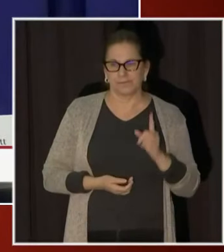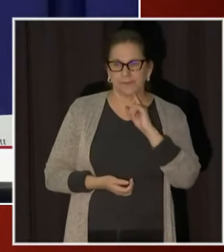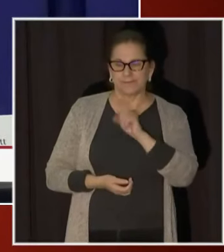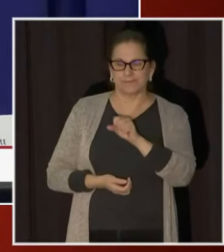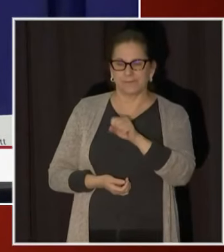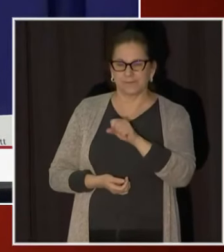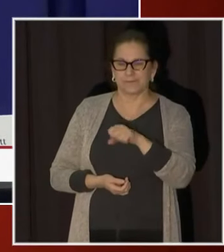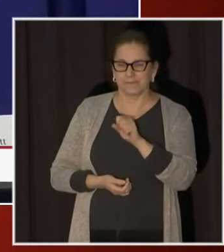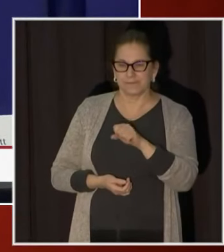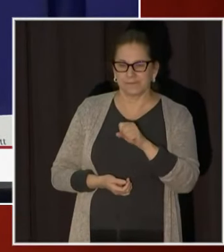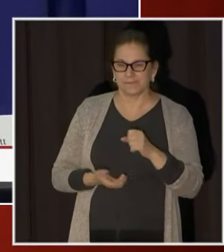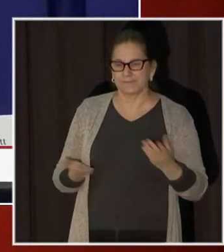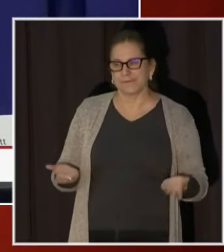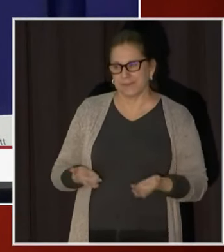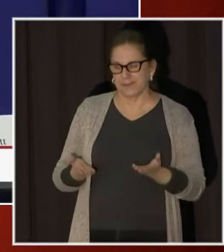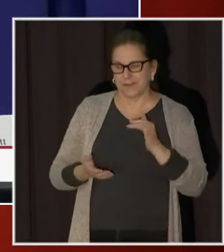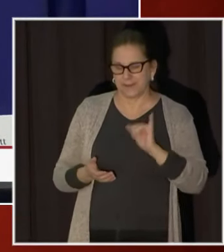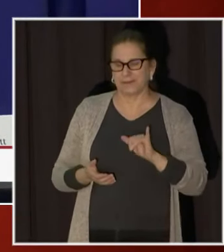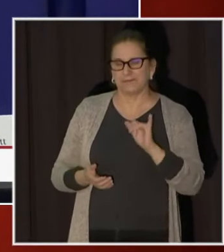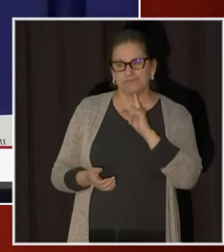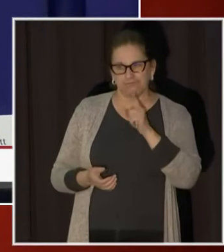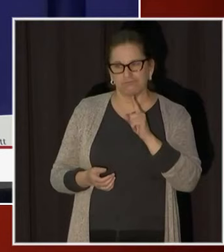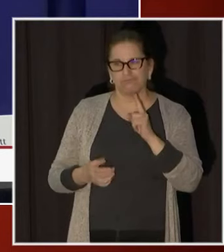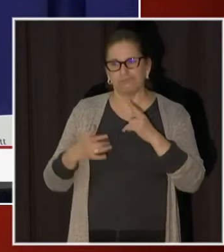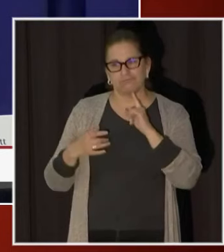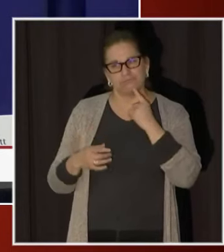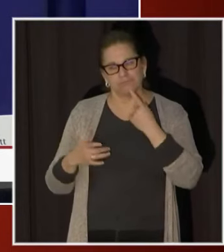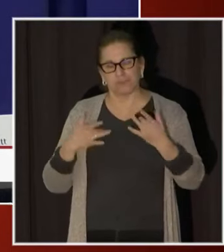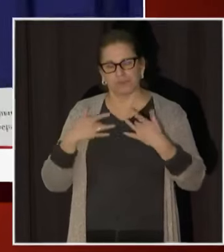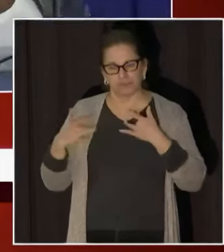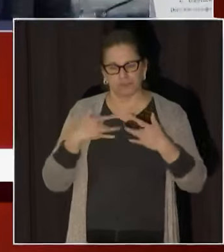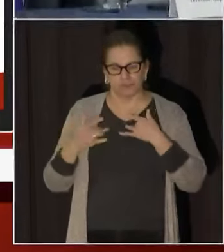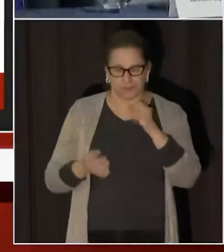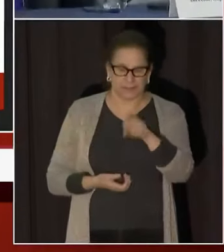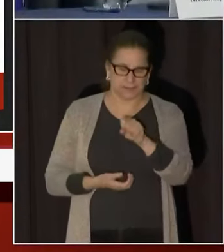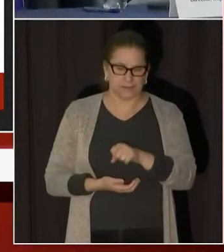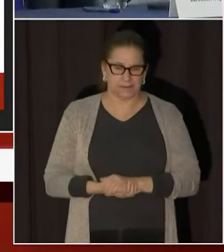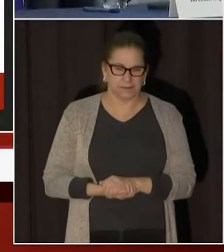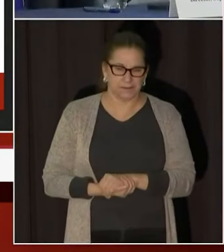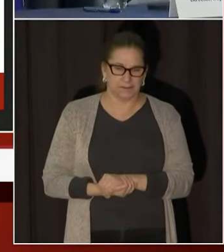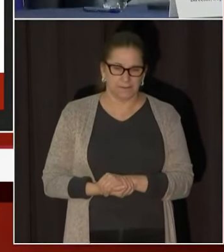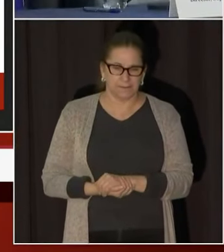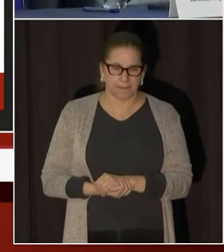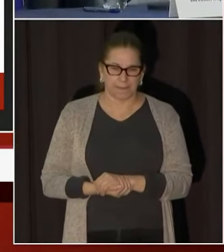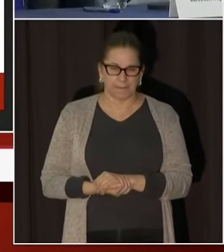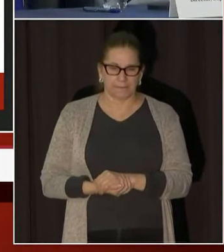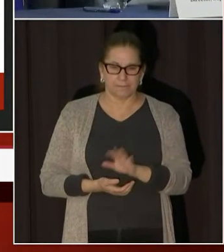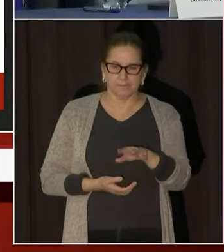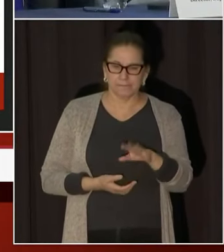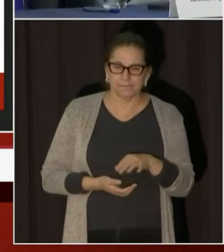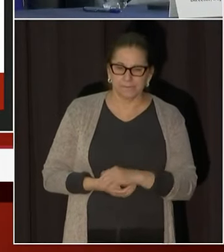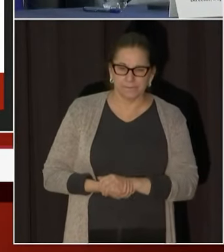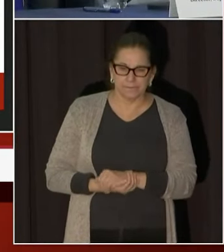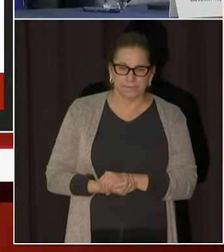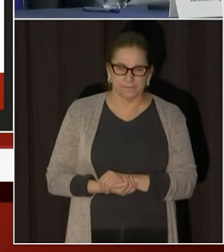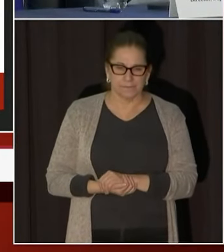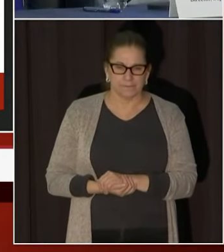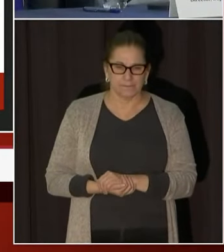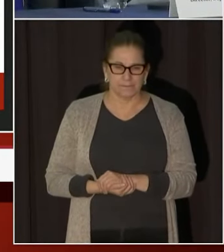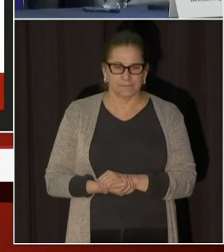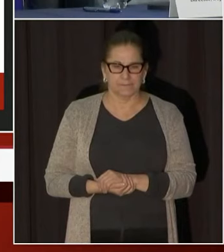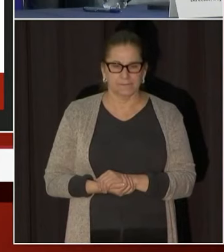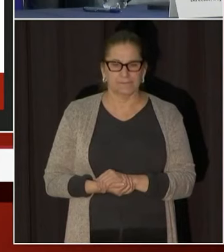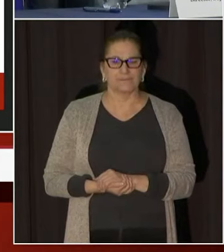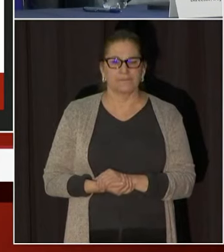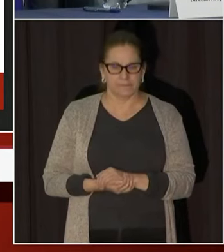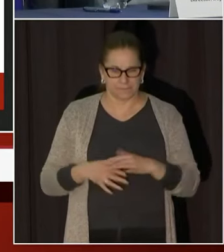high area of concern for us, in addition to the congregate settings. But as congregate settings, the cases